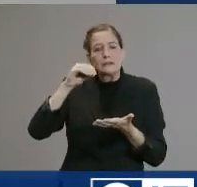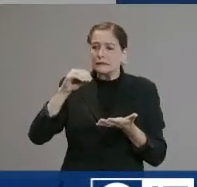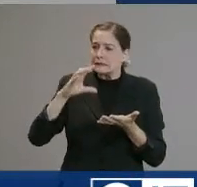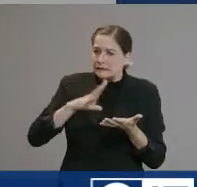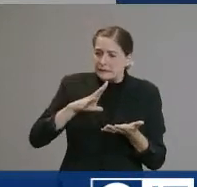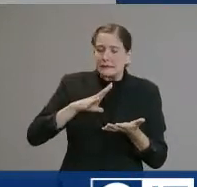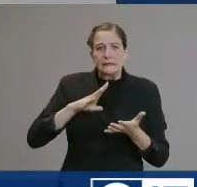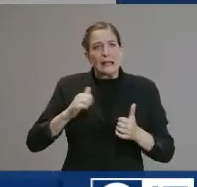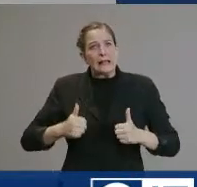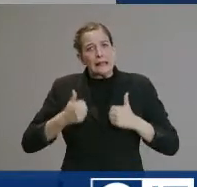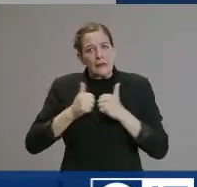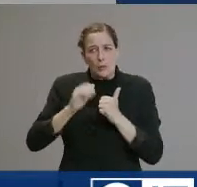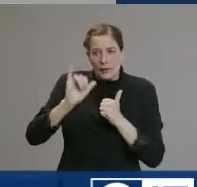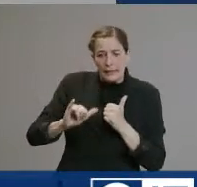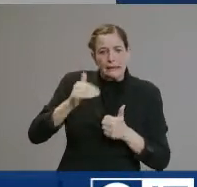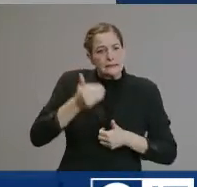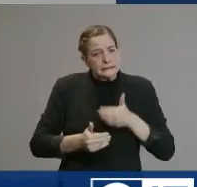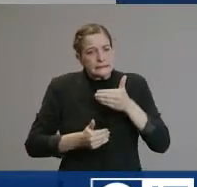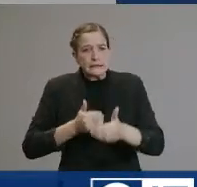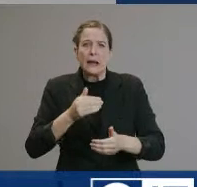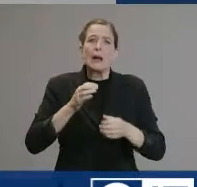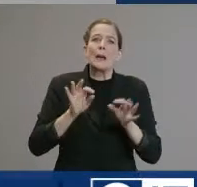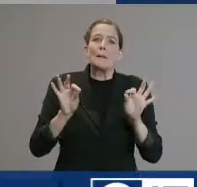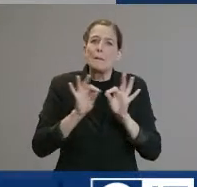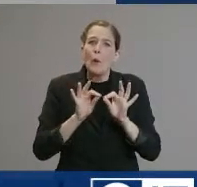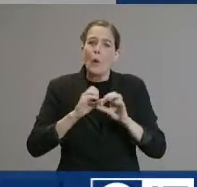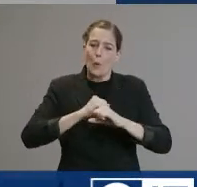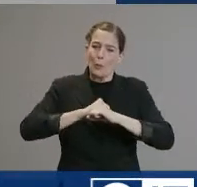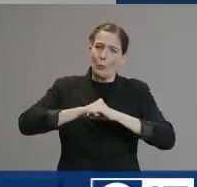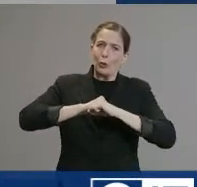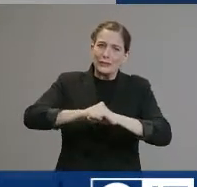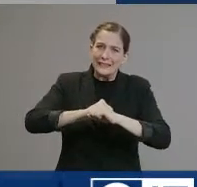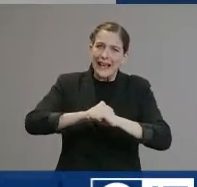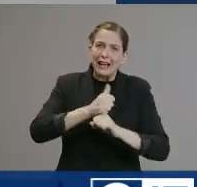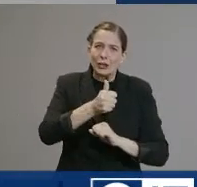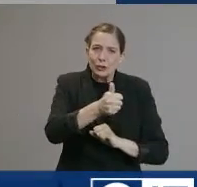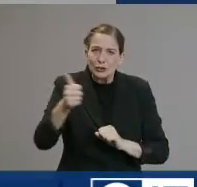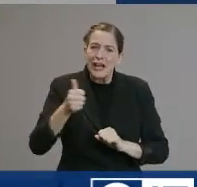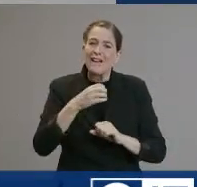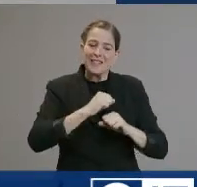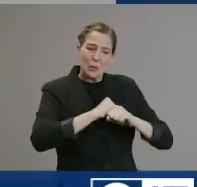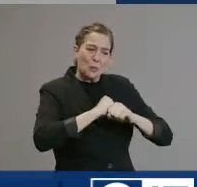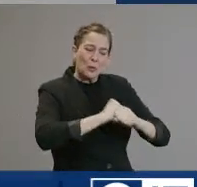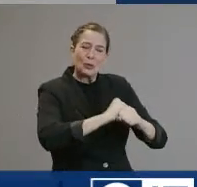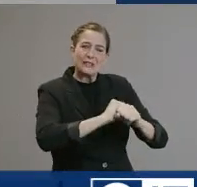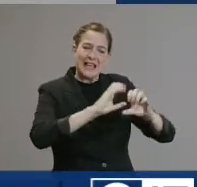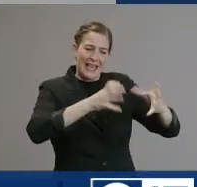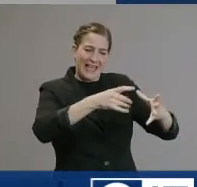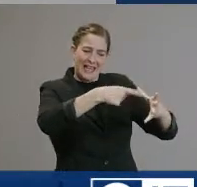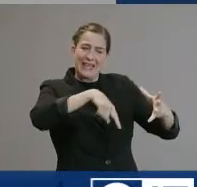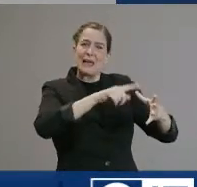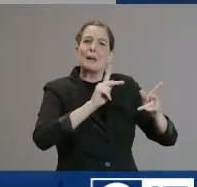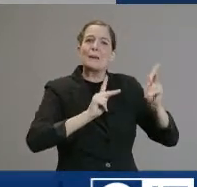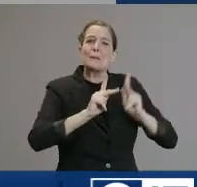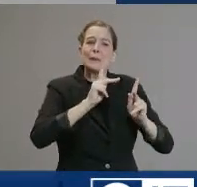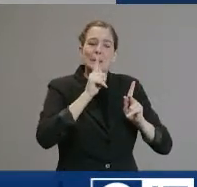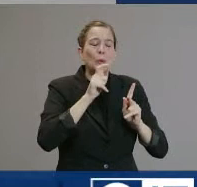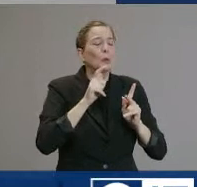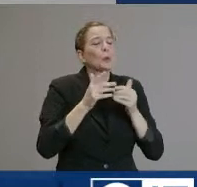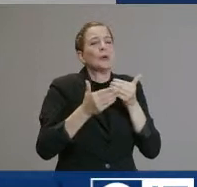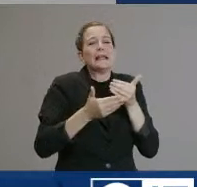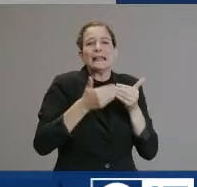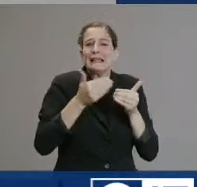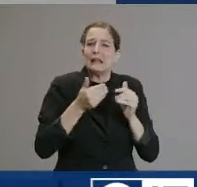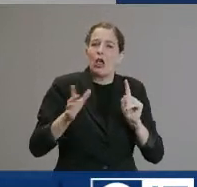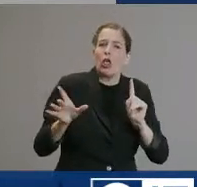most vulnerable in our society, and those are folks at a certain age bracket with underlying health conditions